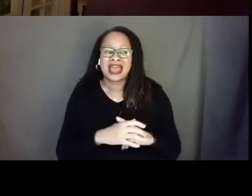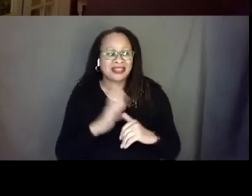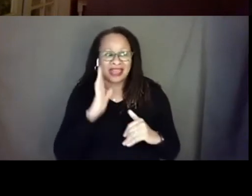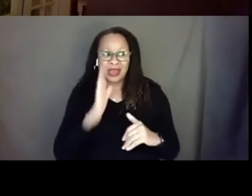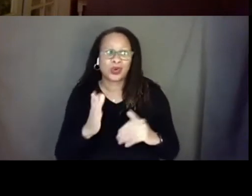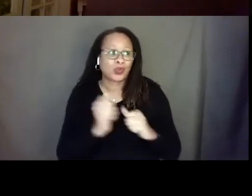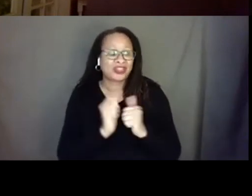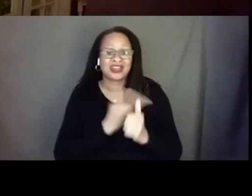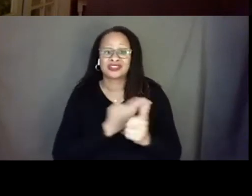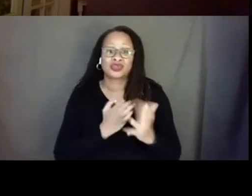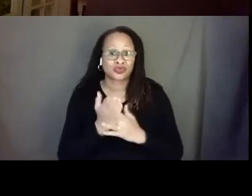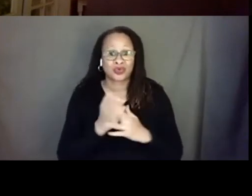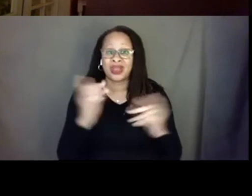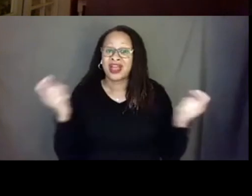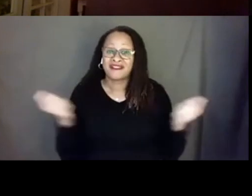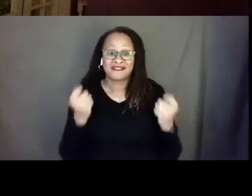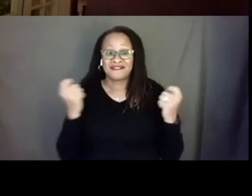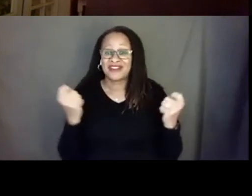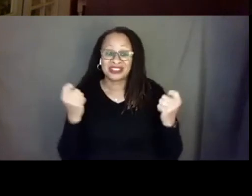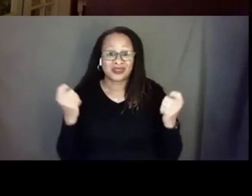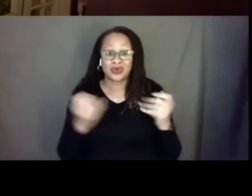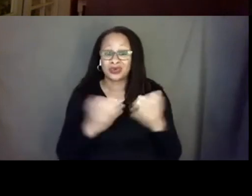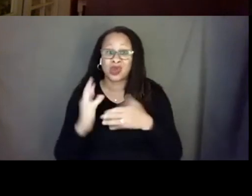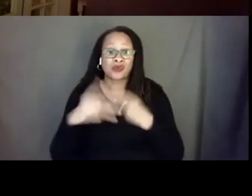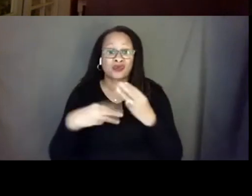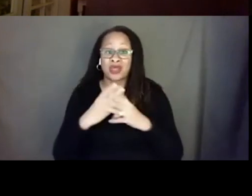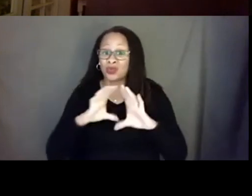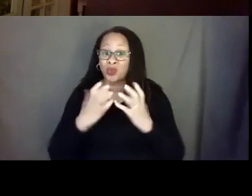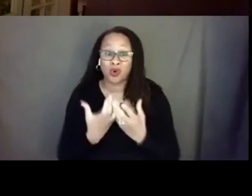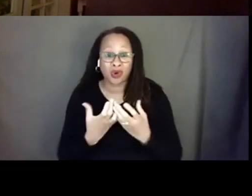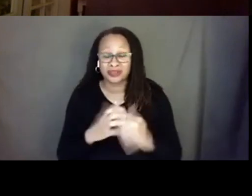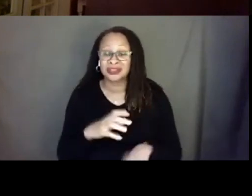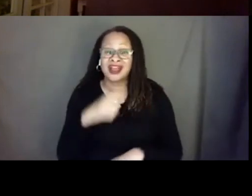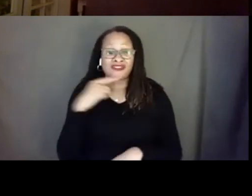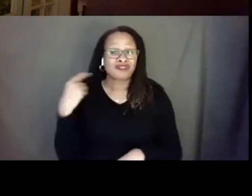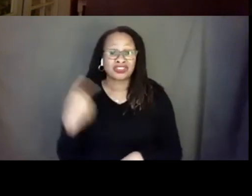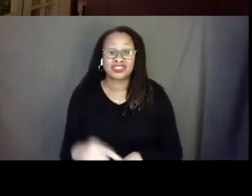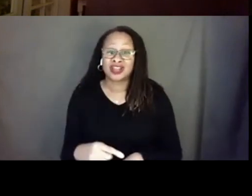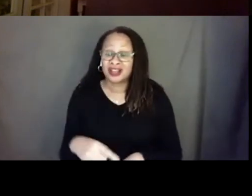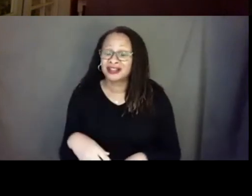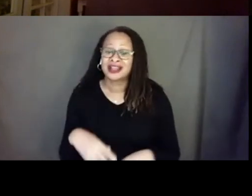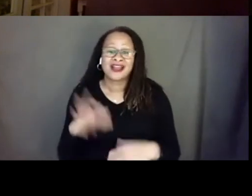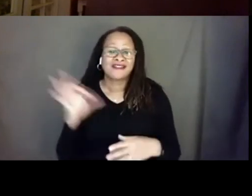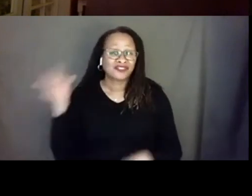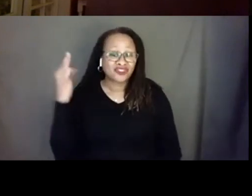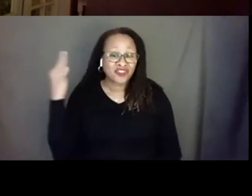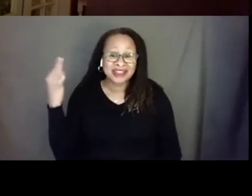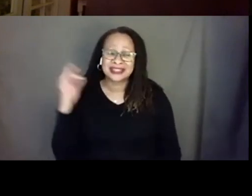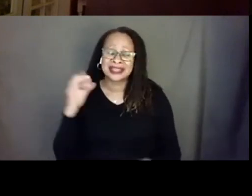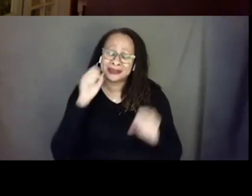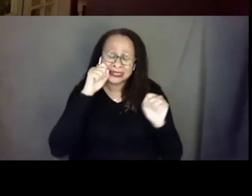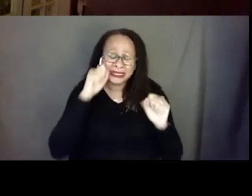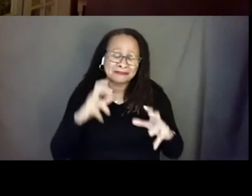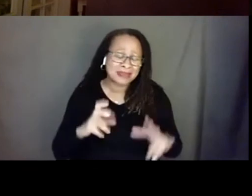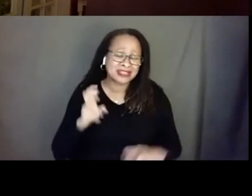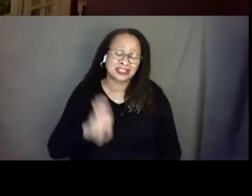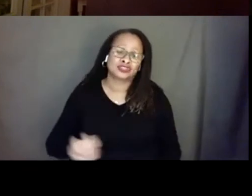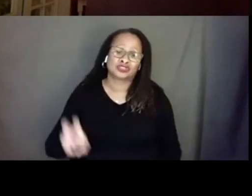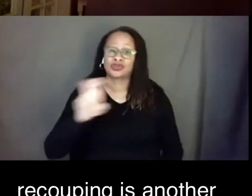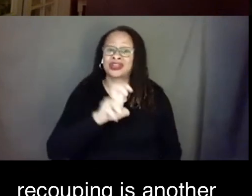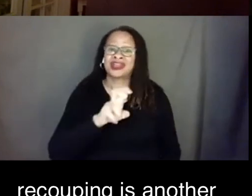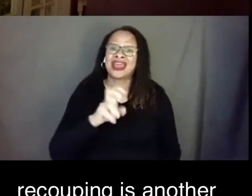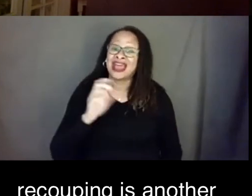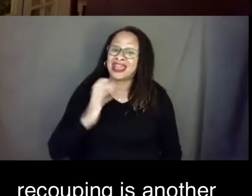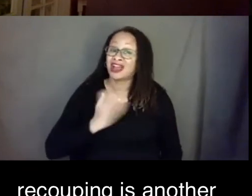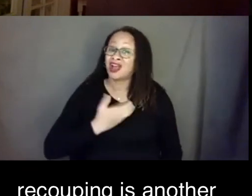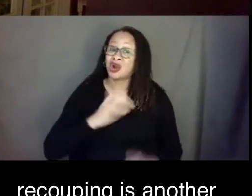world, like to Russia, France. It was an amazing journey together. And they were, you know, they were brave. And, you